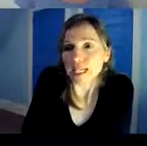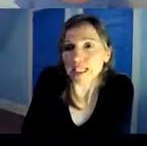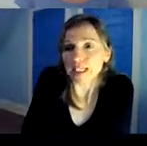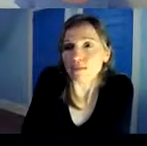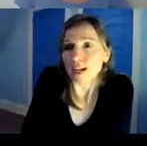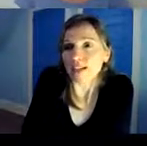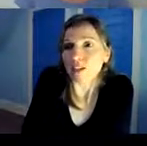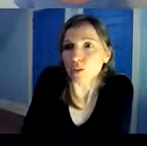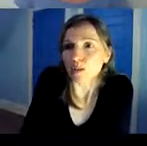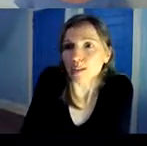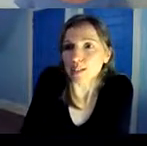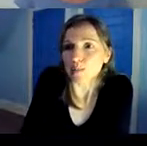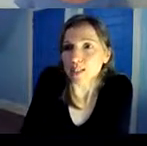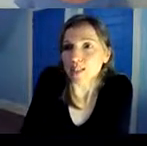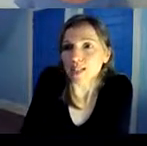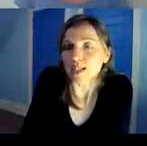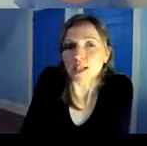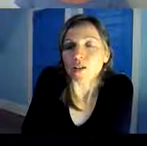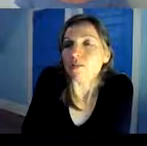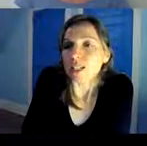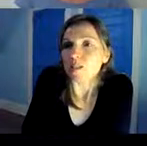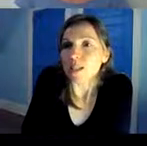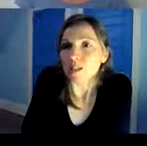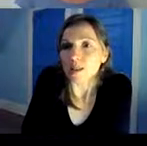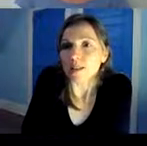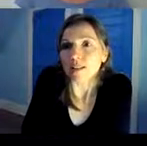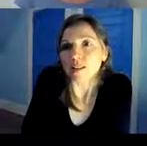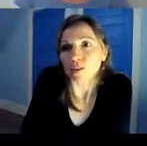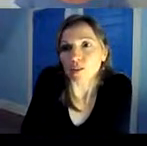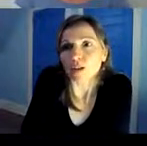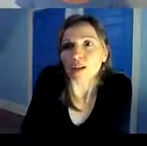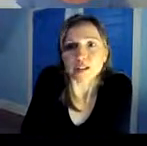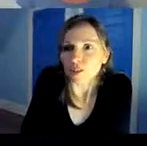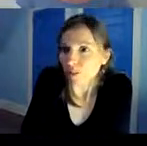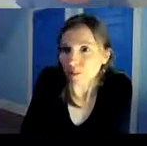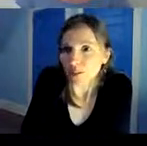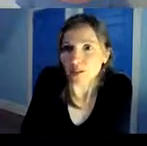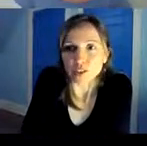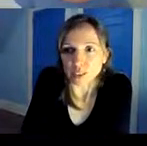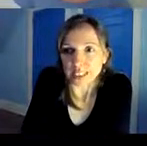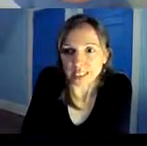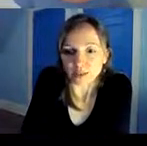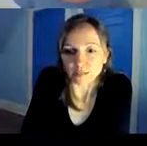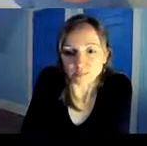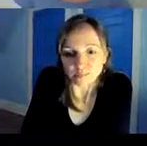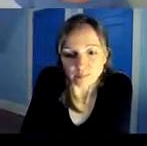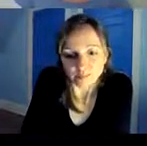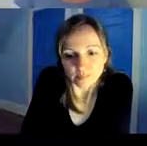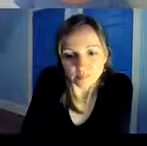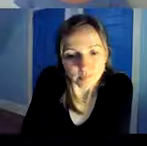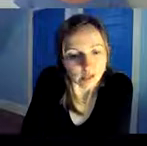have to take a leaf, cut it, and you'll smell a nice minty. You'll have a nice minty smell, and then you'll know it's not periwinkle. You don't need to dig it out.